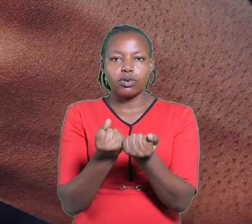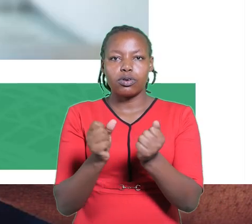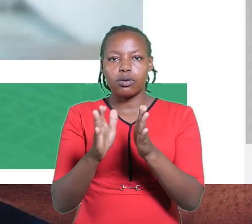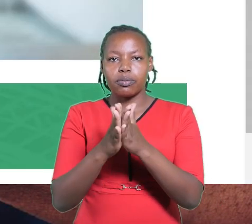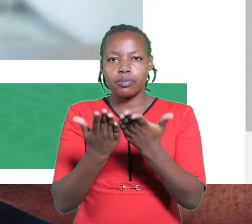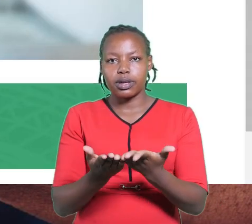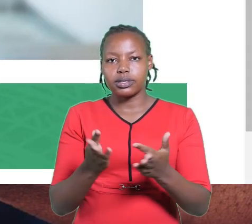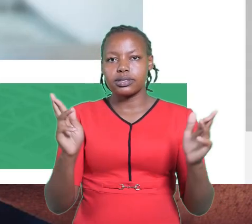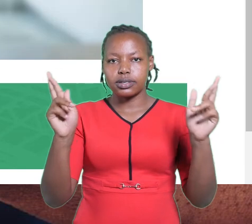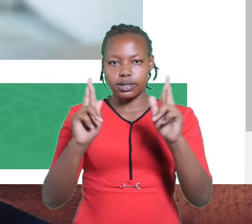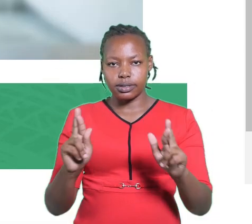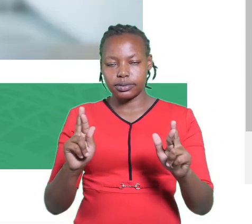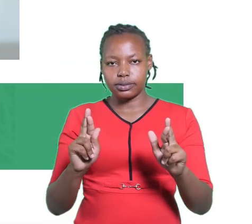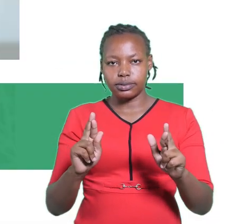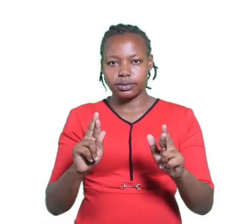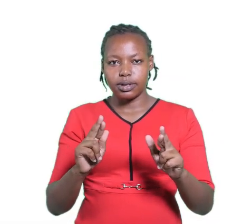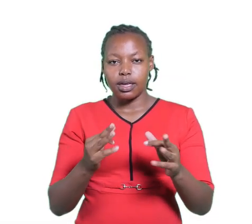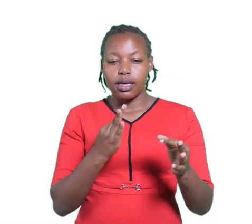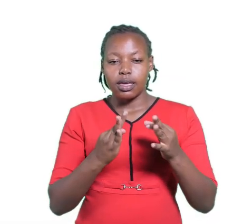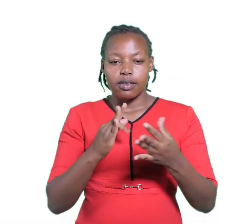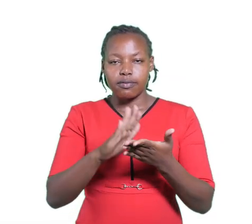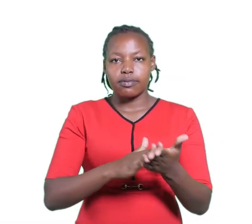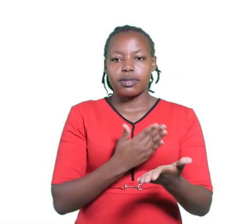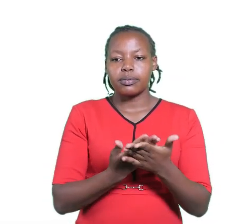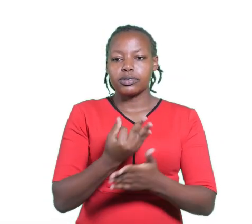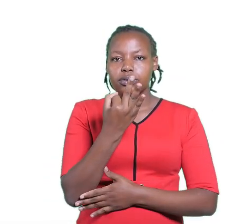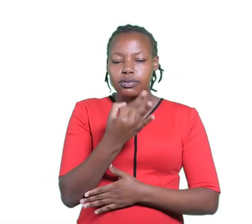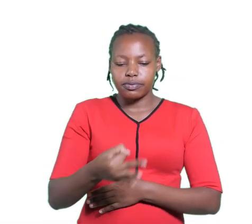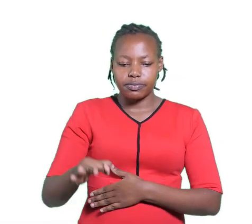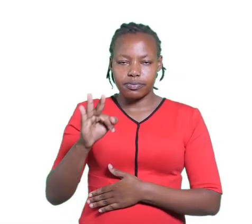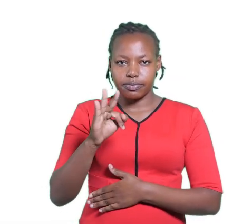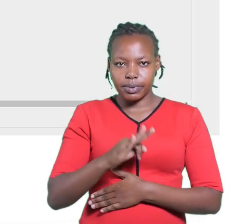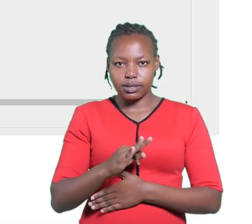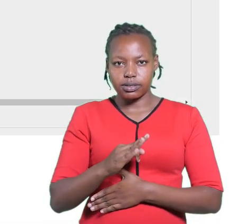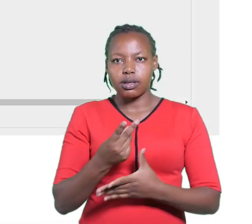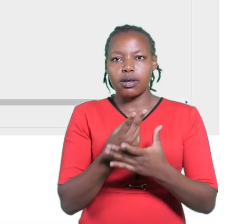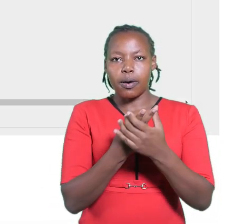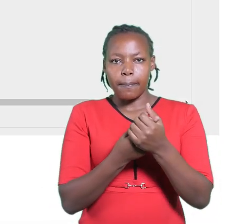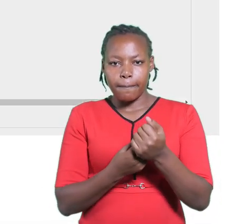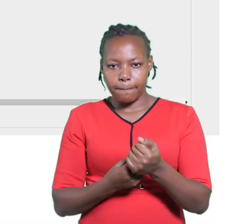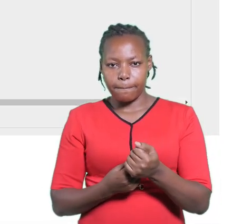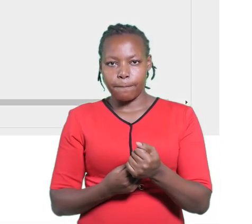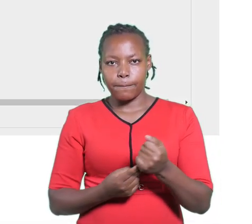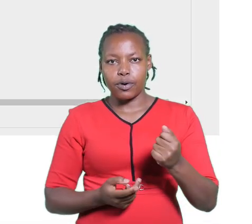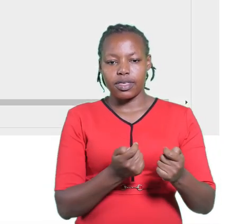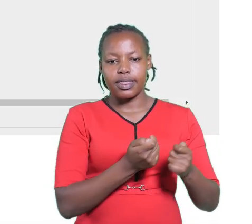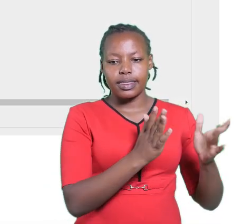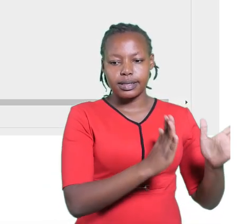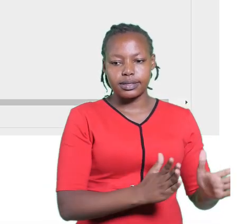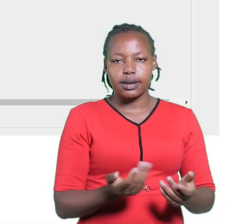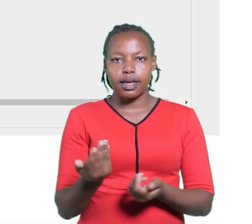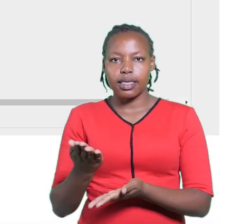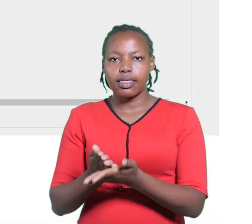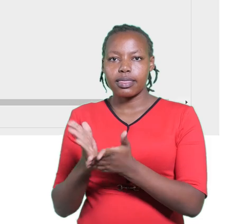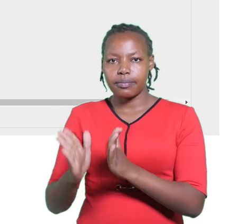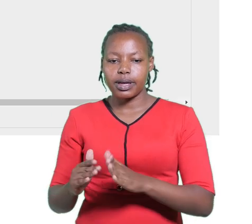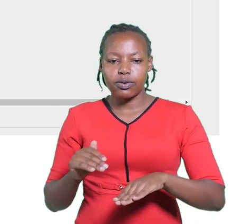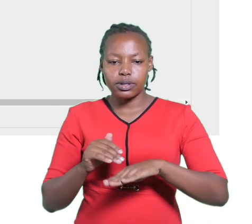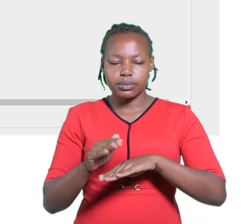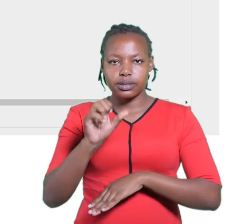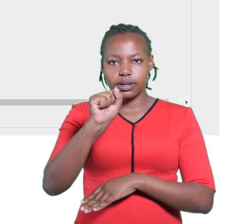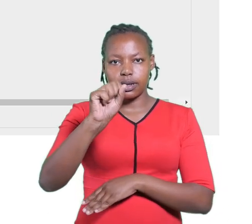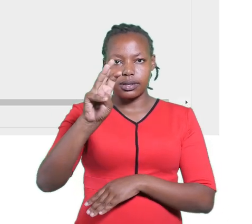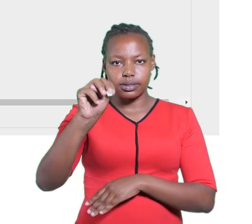changes, resubmitting the application for the buyer to accept at no additional cost. During collection, the client